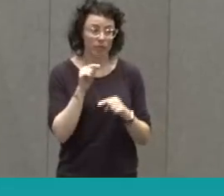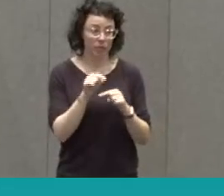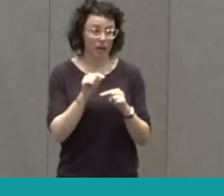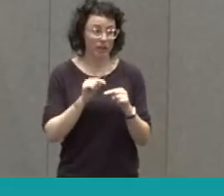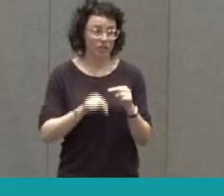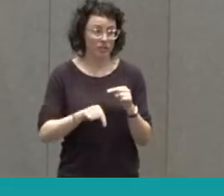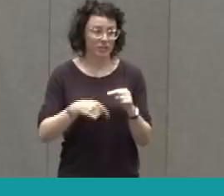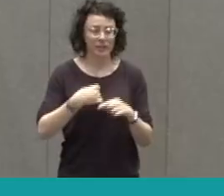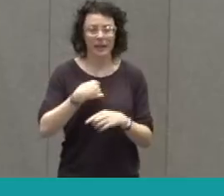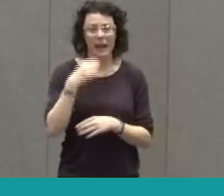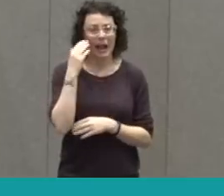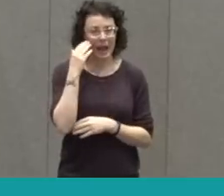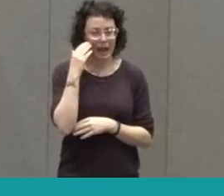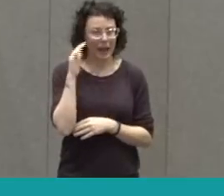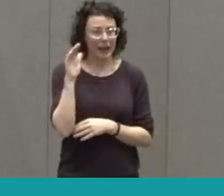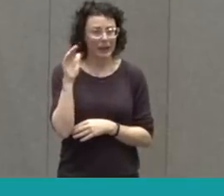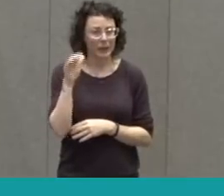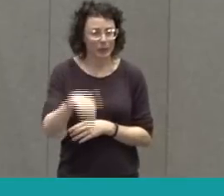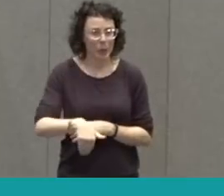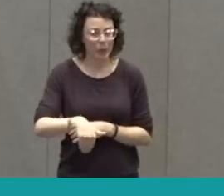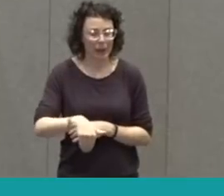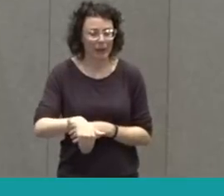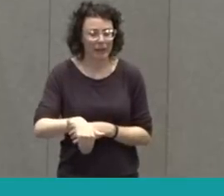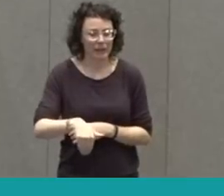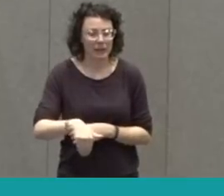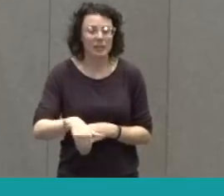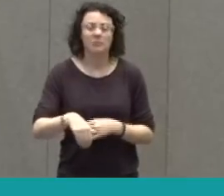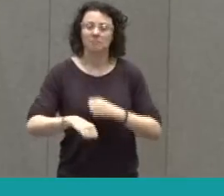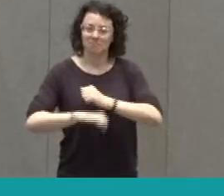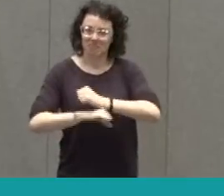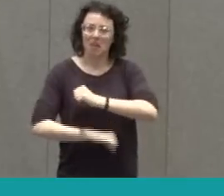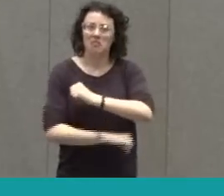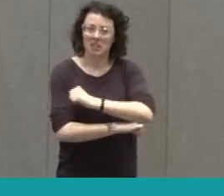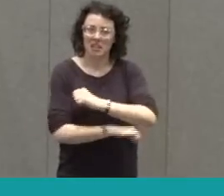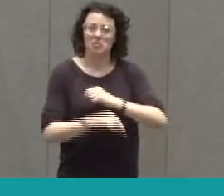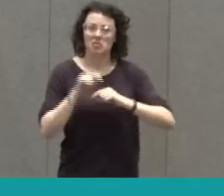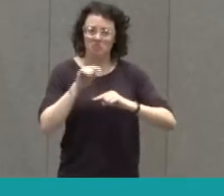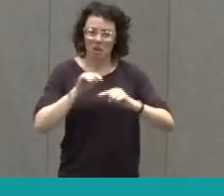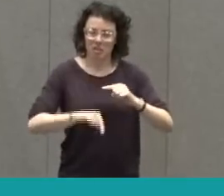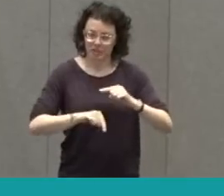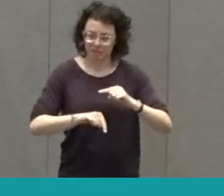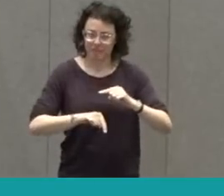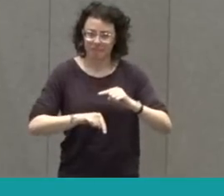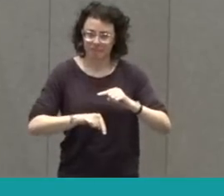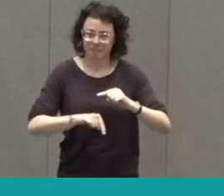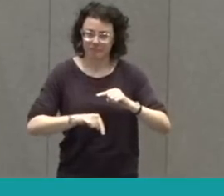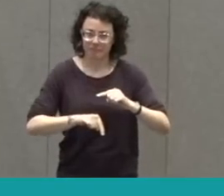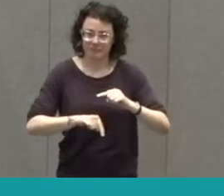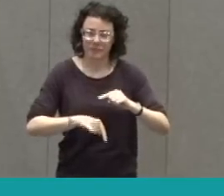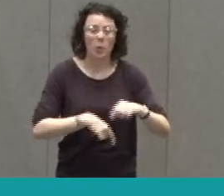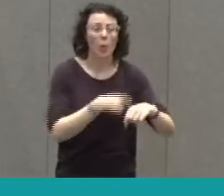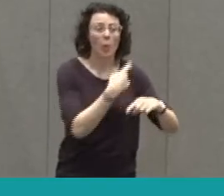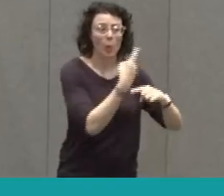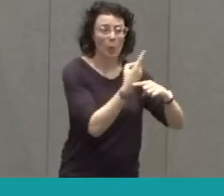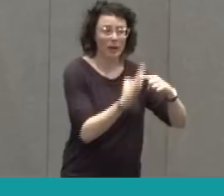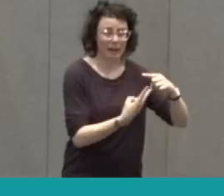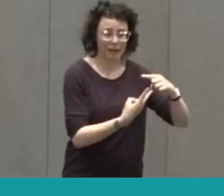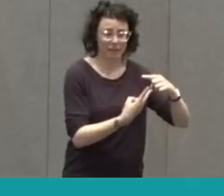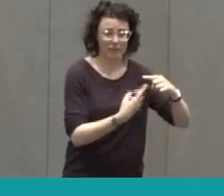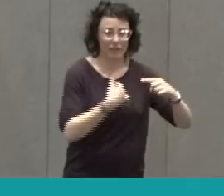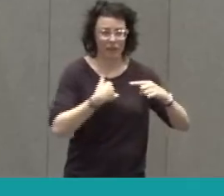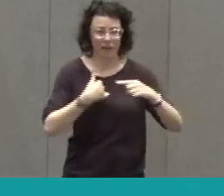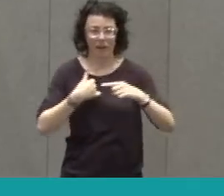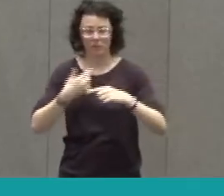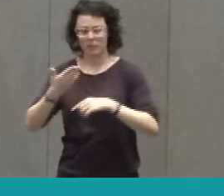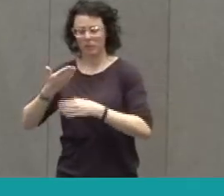our benchmark fractions. So if we think about 1/2, and since I've been using thirds, I'm going to use